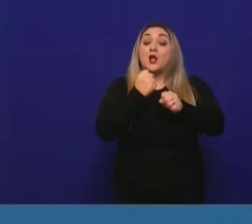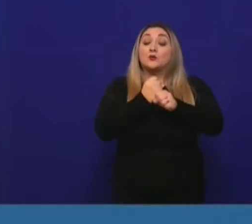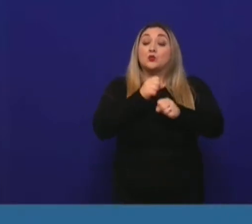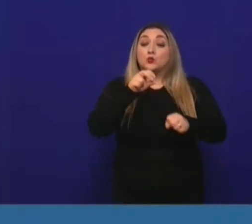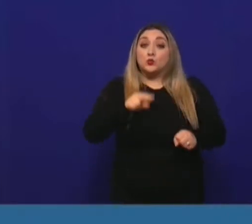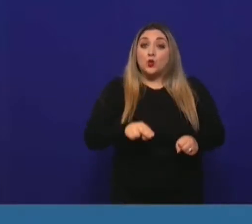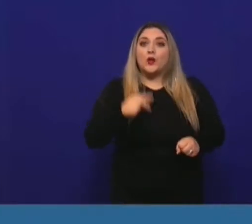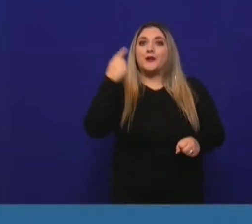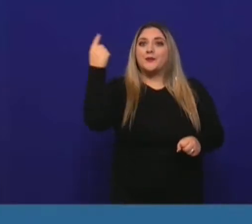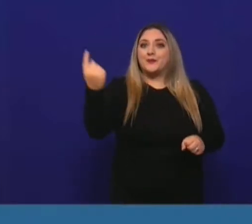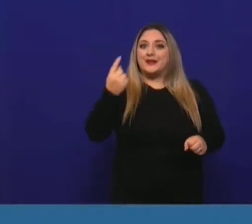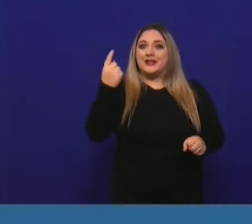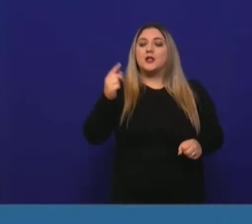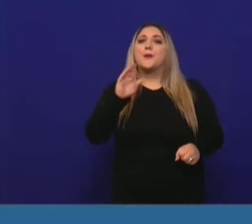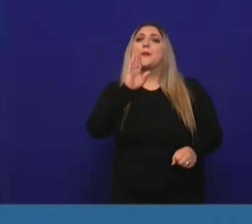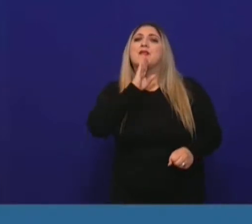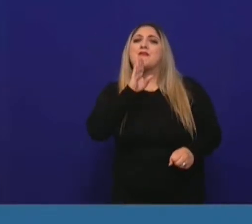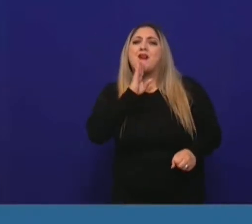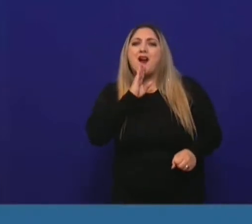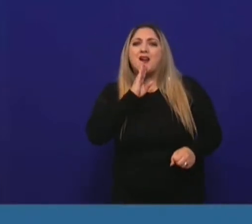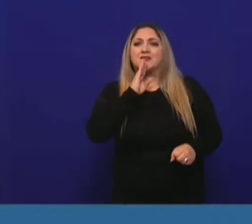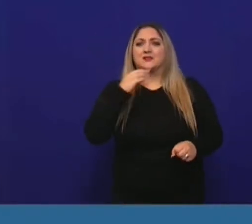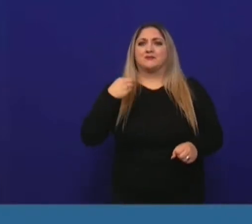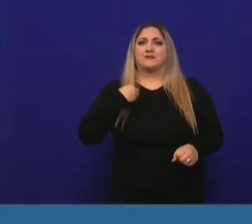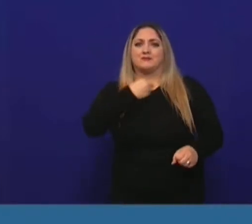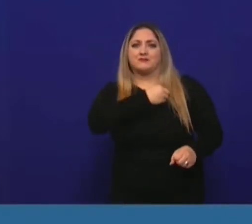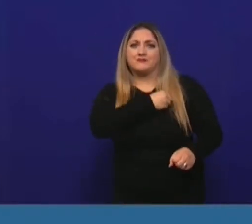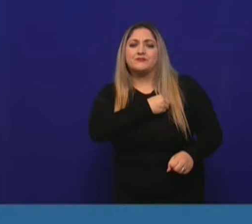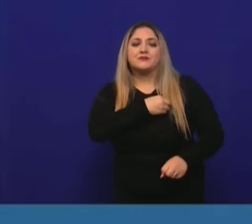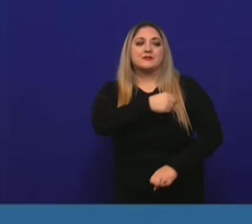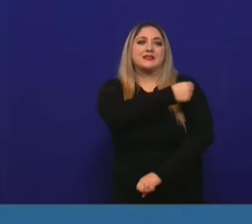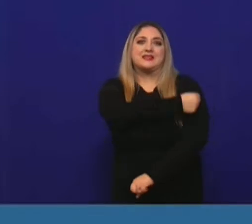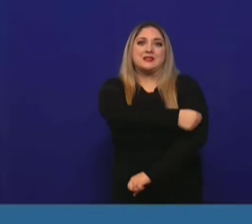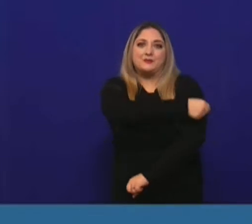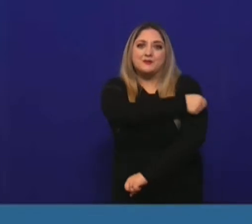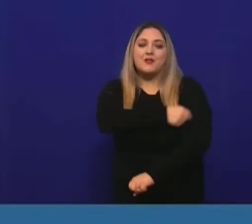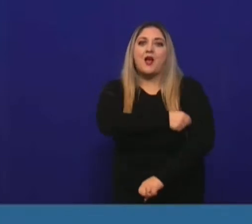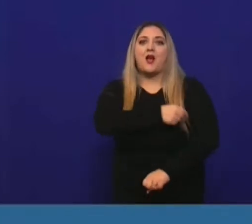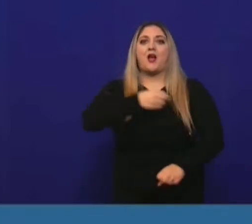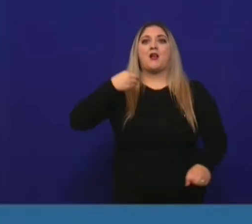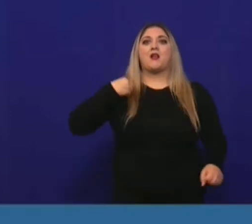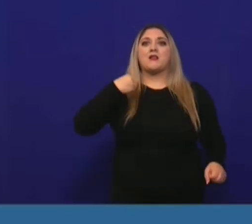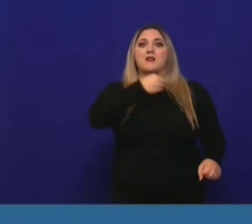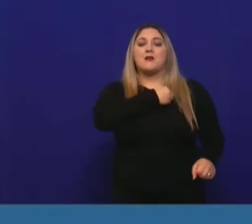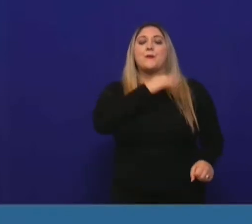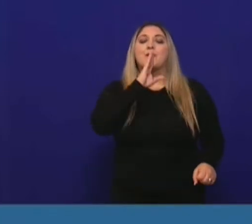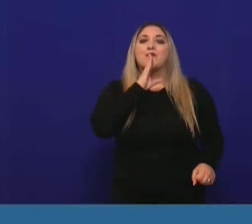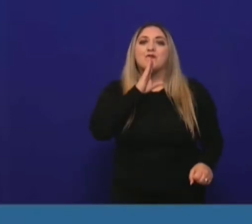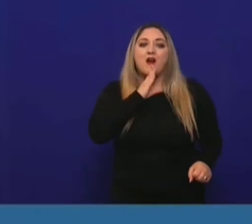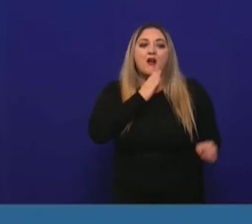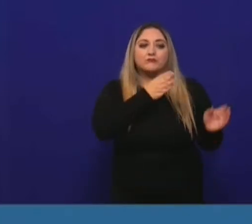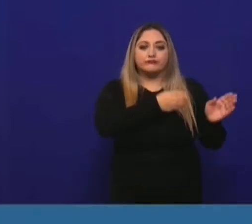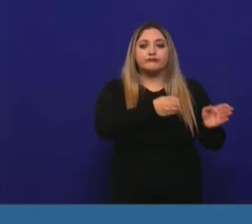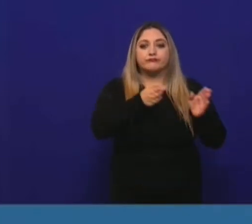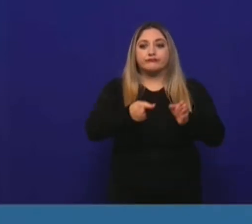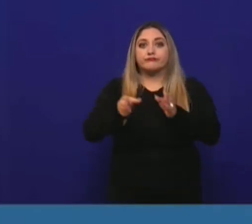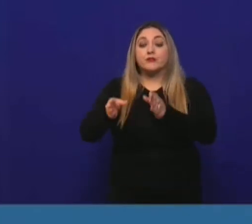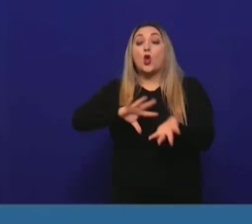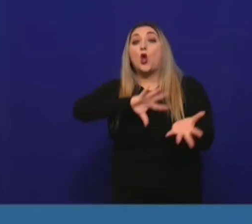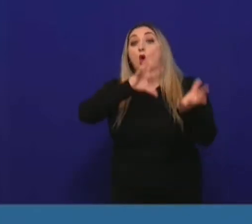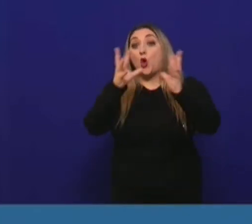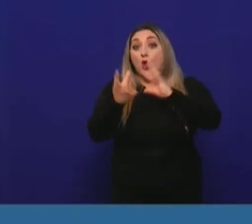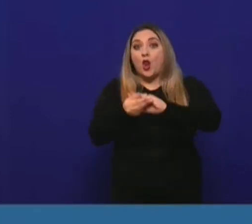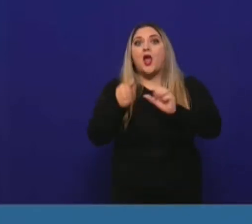fosthom il-general practitioners, l-ispiżjara, dawk l-isptarijiet privati, ħalli bekk aħna nkunu qegħdin inlaqmu dawn in-nies